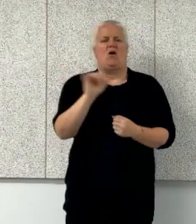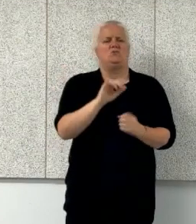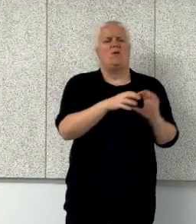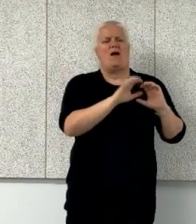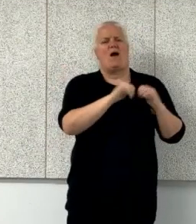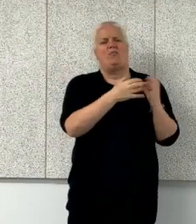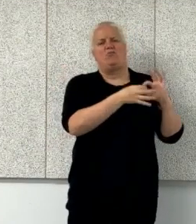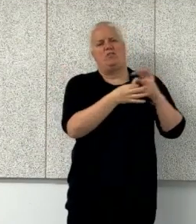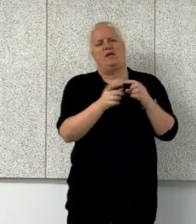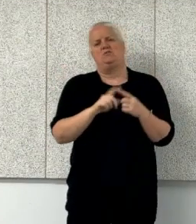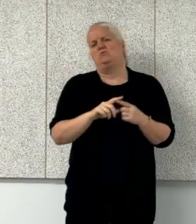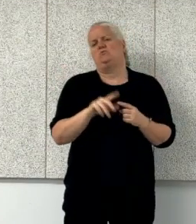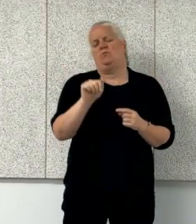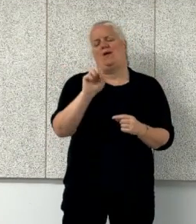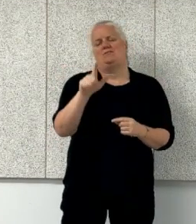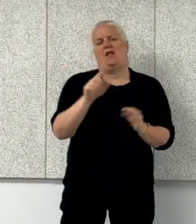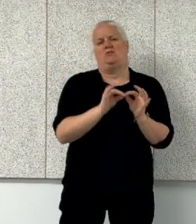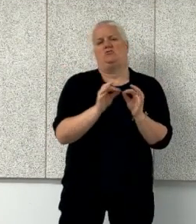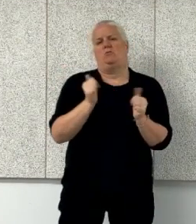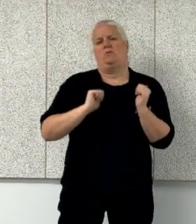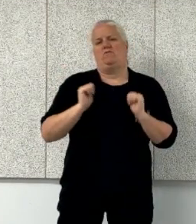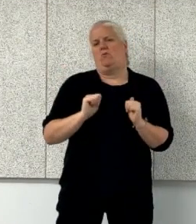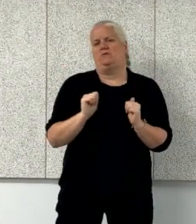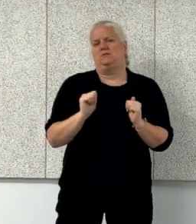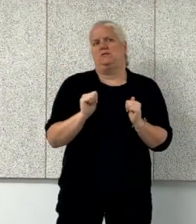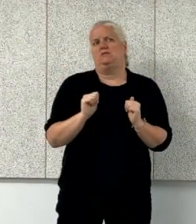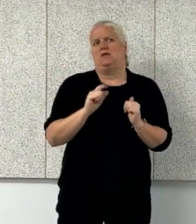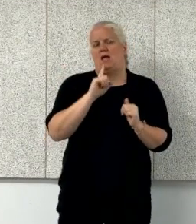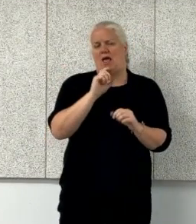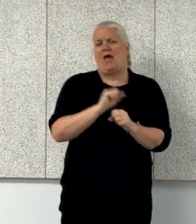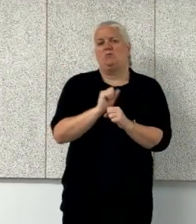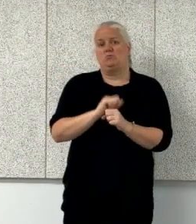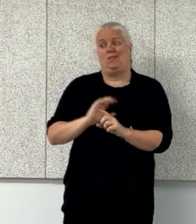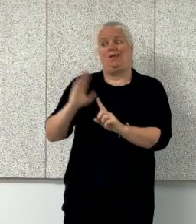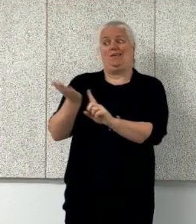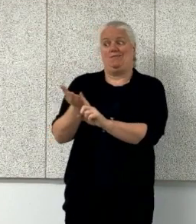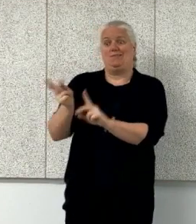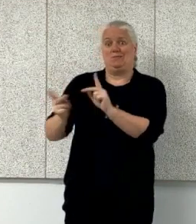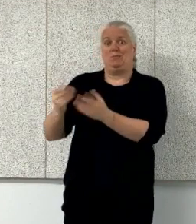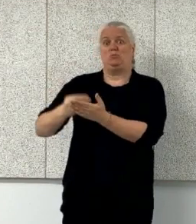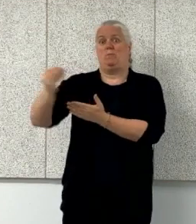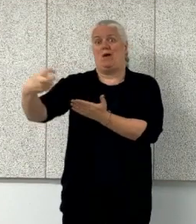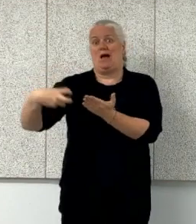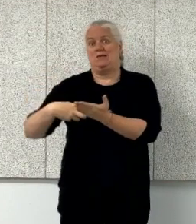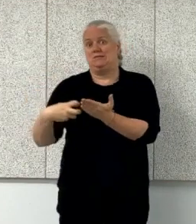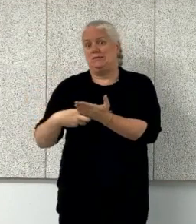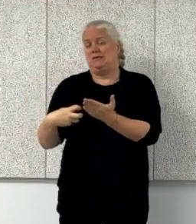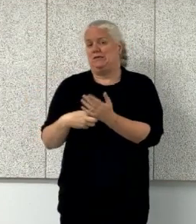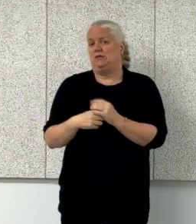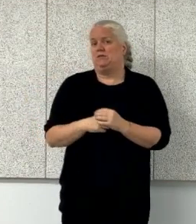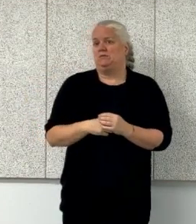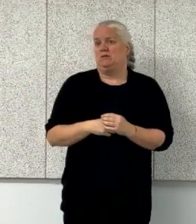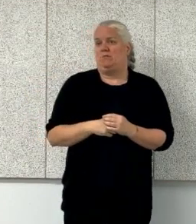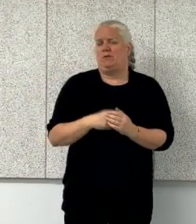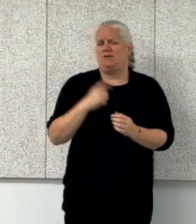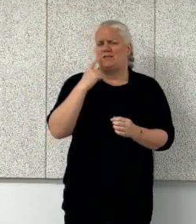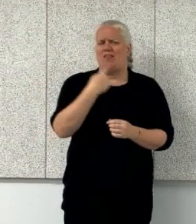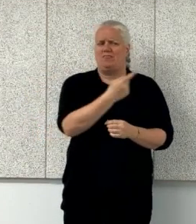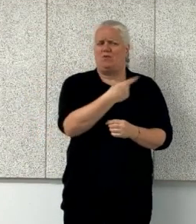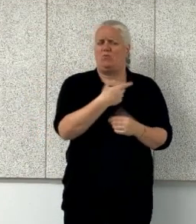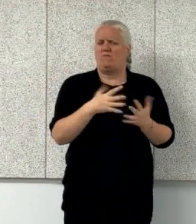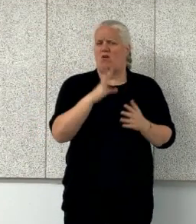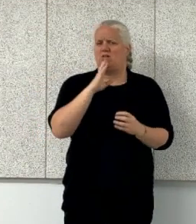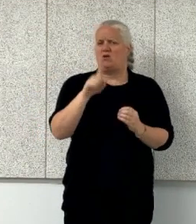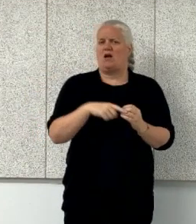interpretive performances and actually getting people to buy those tickets? Because I think you and I have talked about the fact that it isn't just do it